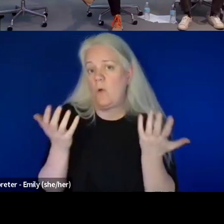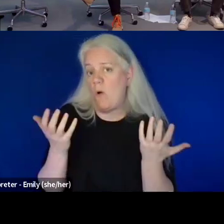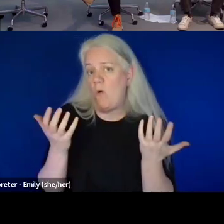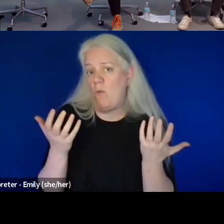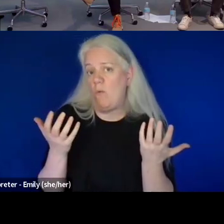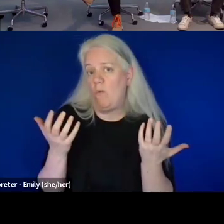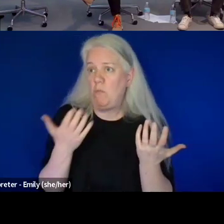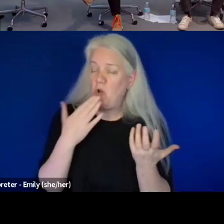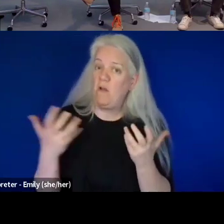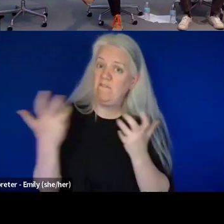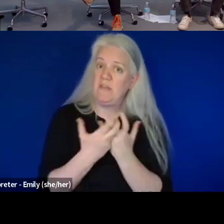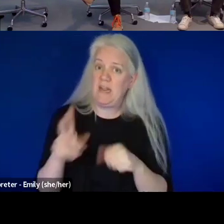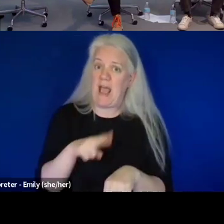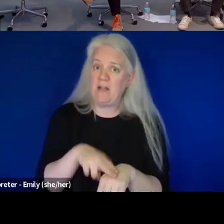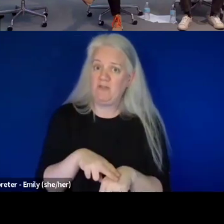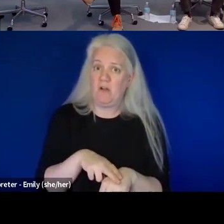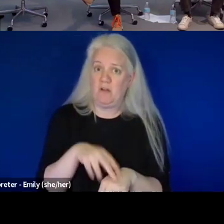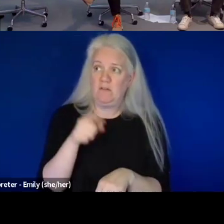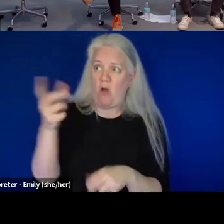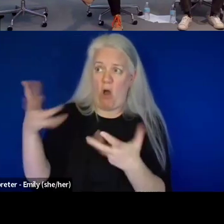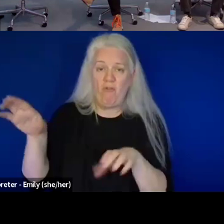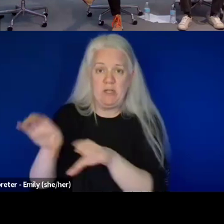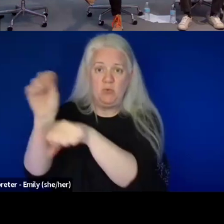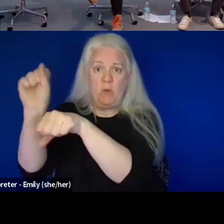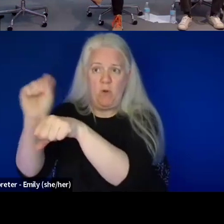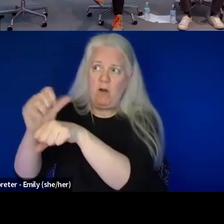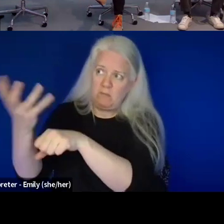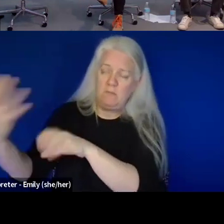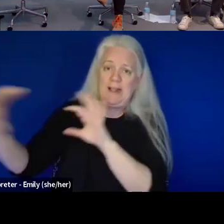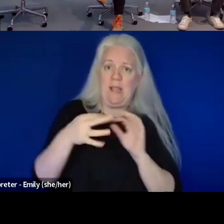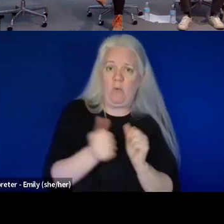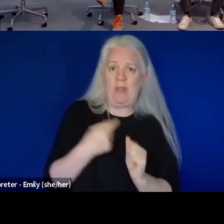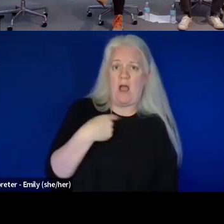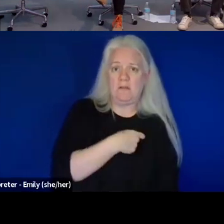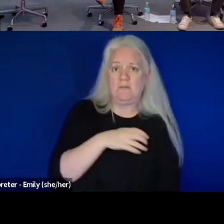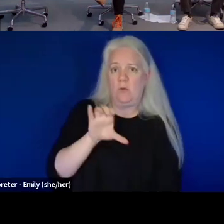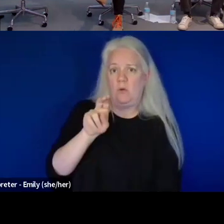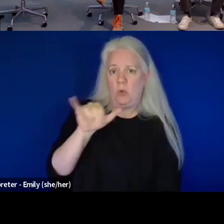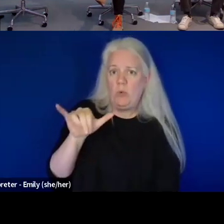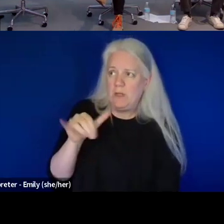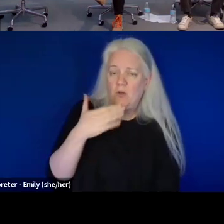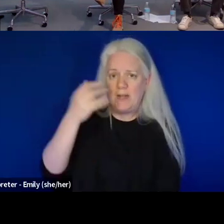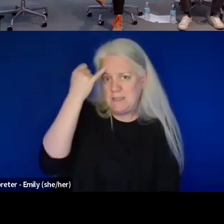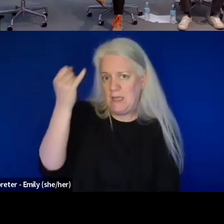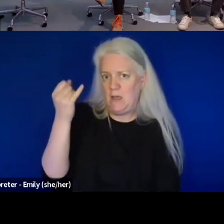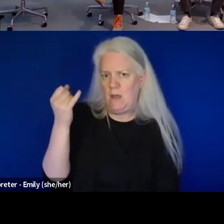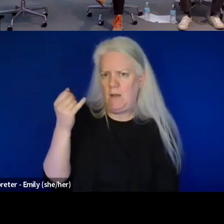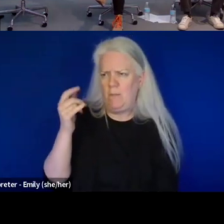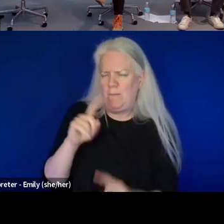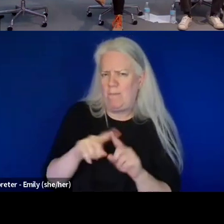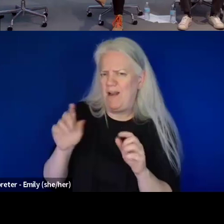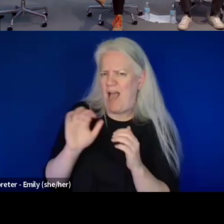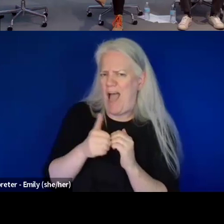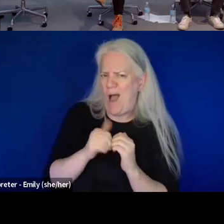natural fit to try to link that up with CUNY in some way. And I think that's where this conversation is coming from, is how do you do that? What